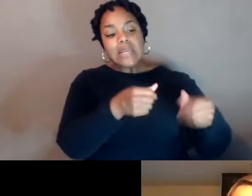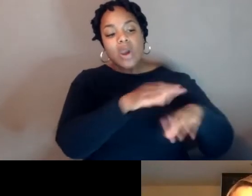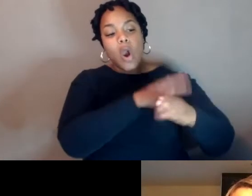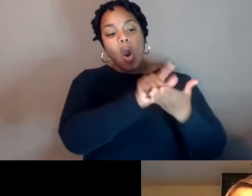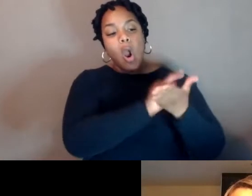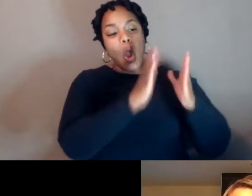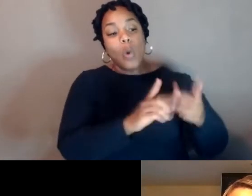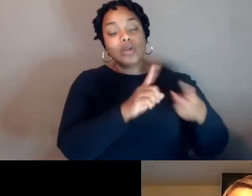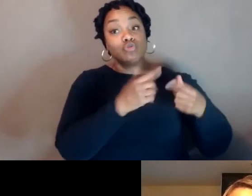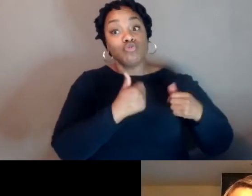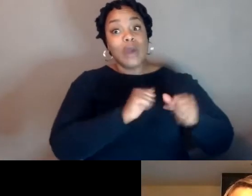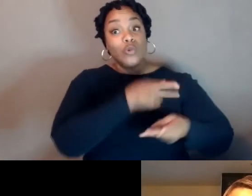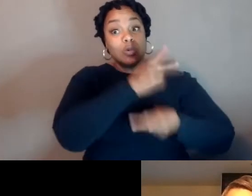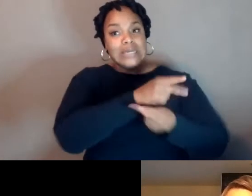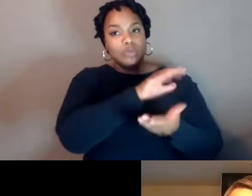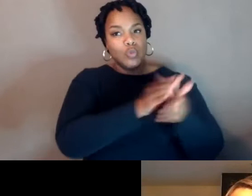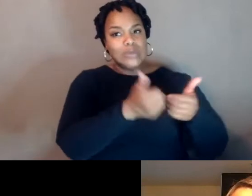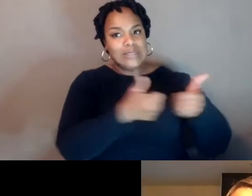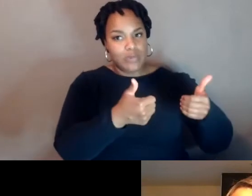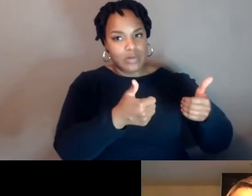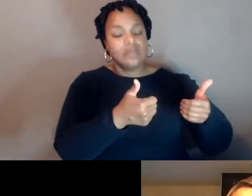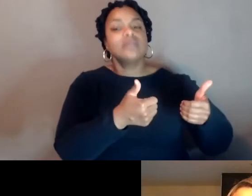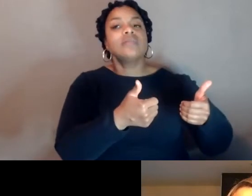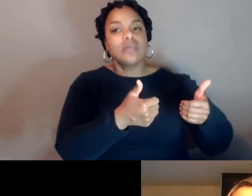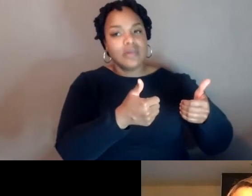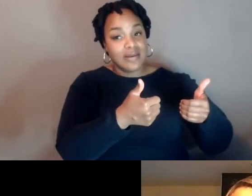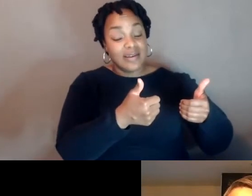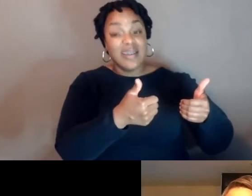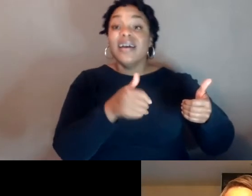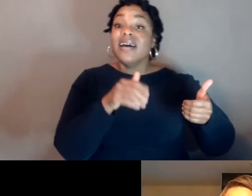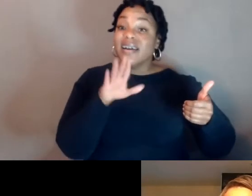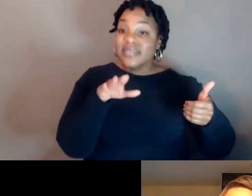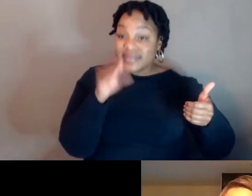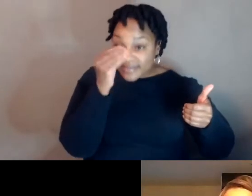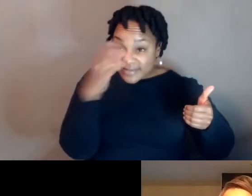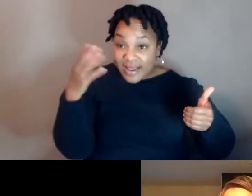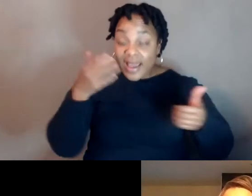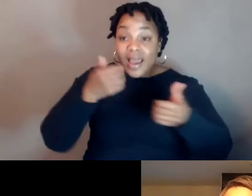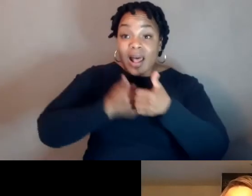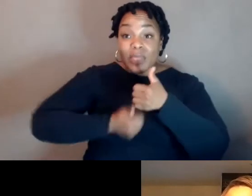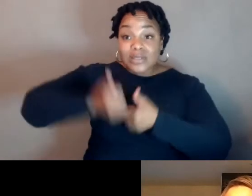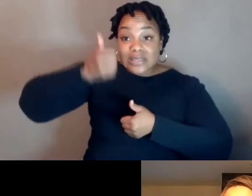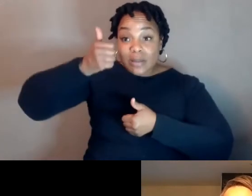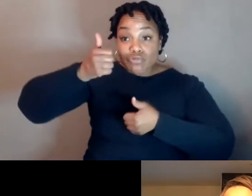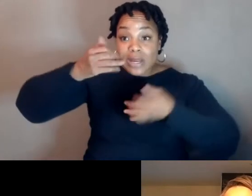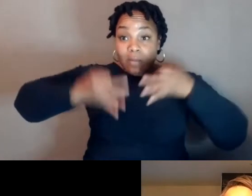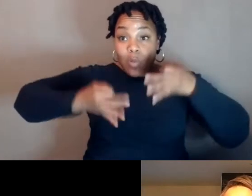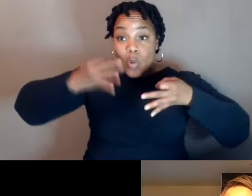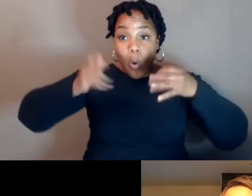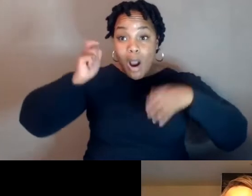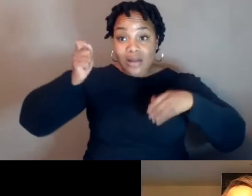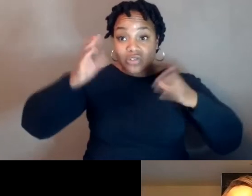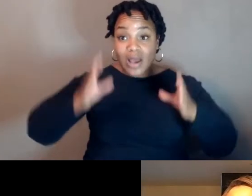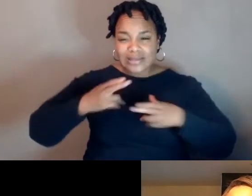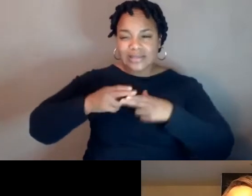desegregating. And I might add, at that time, the Supreme Court Justice Clarence